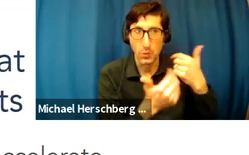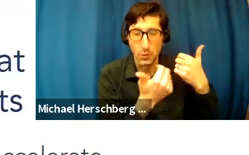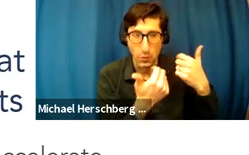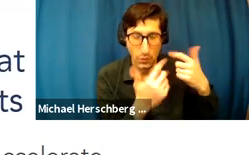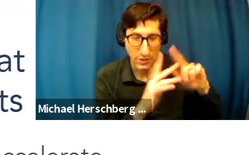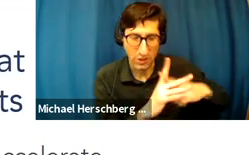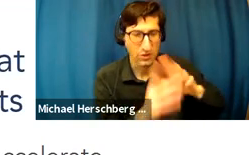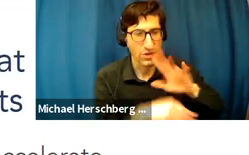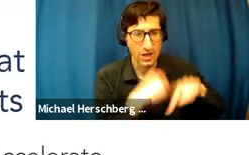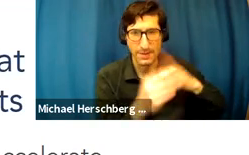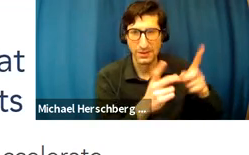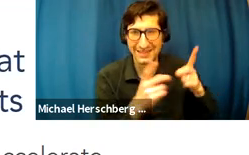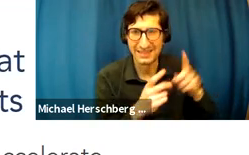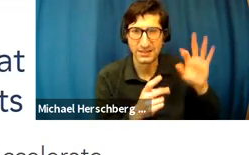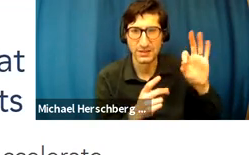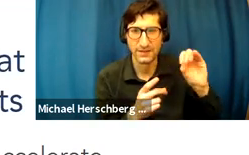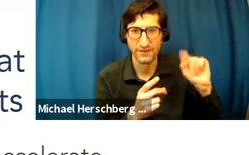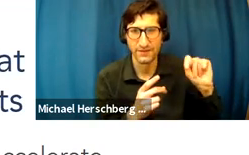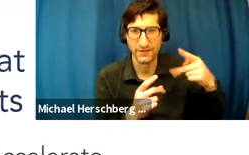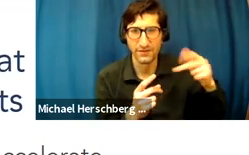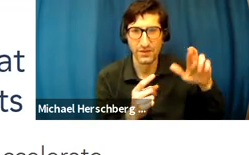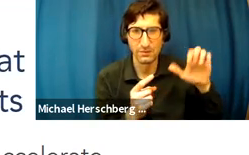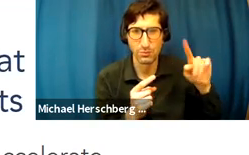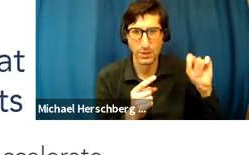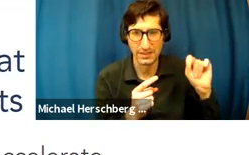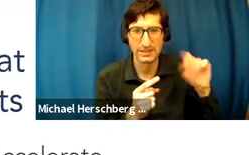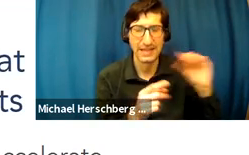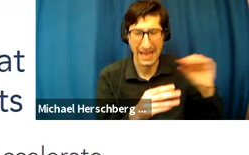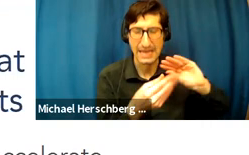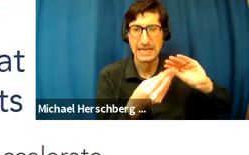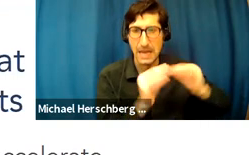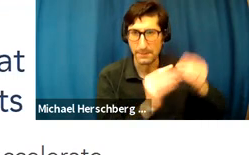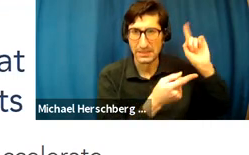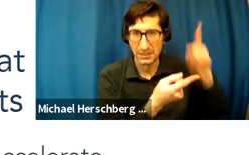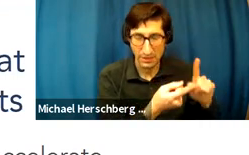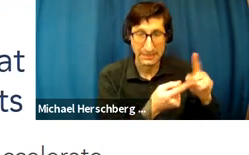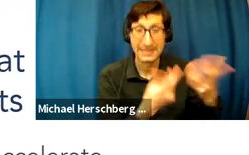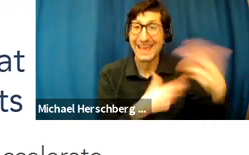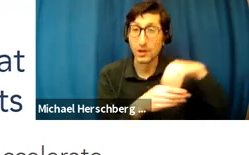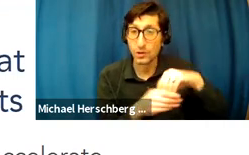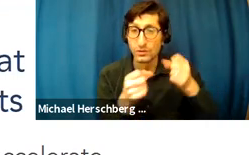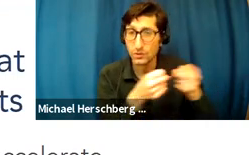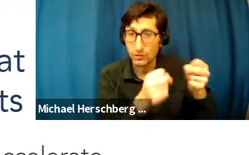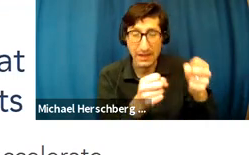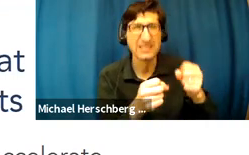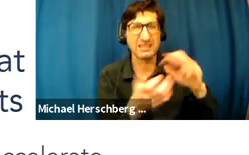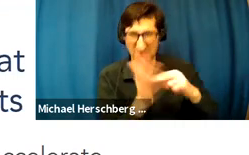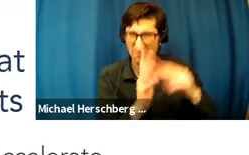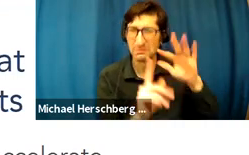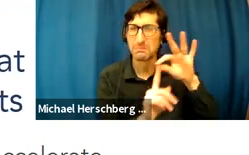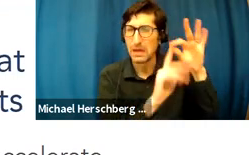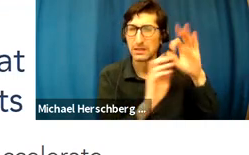district footprint and grade configurations in light of enrollment declines; inclusive strategies, where we're putting special education